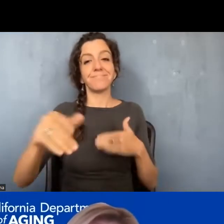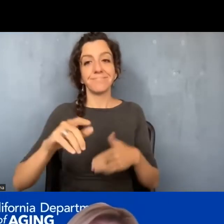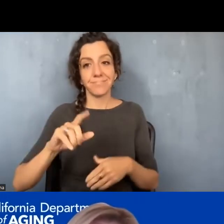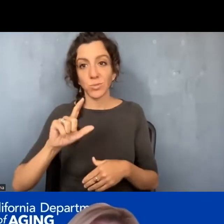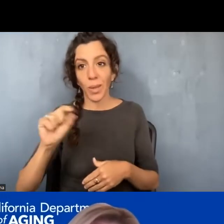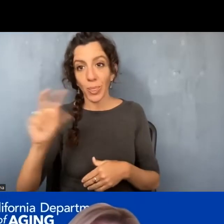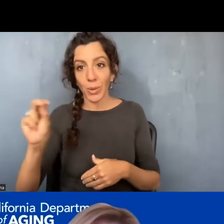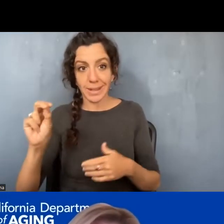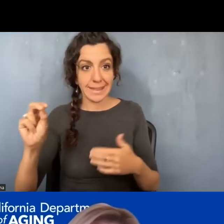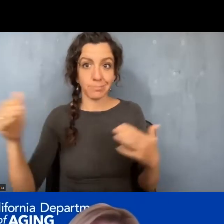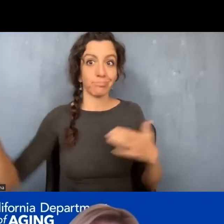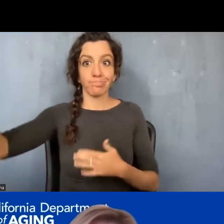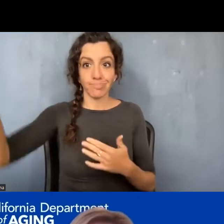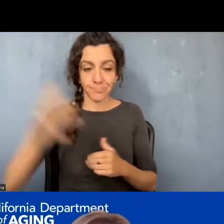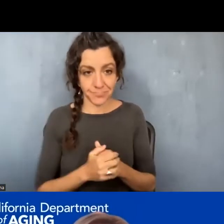slide.